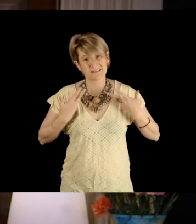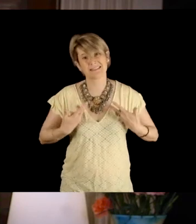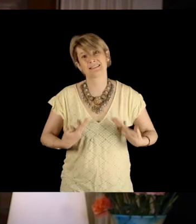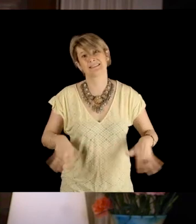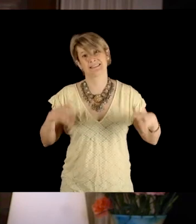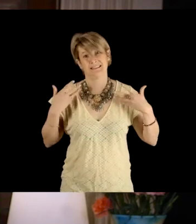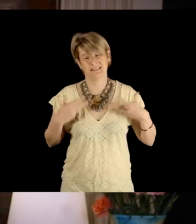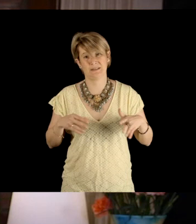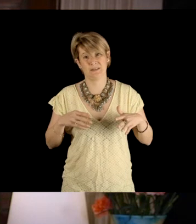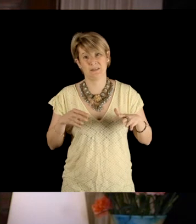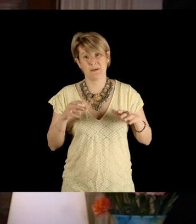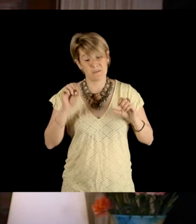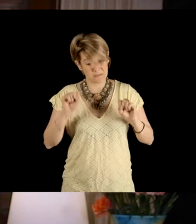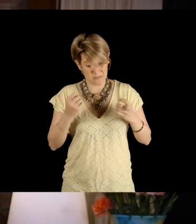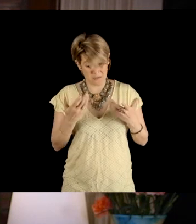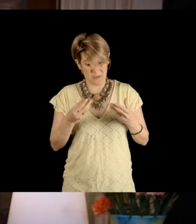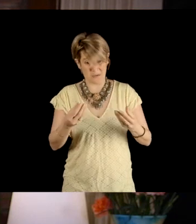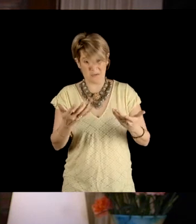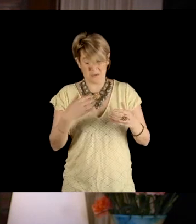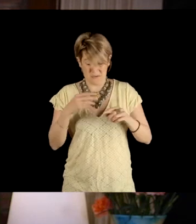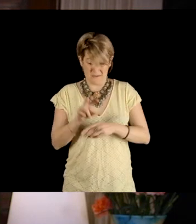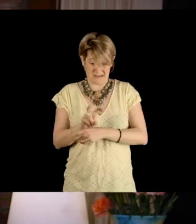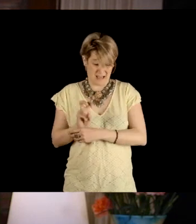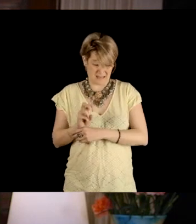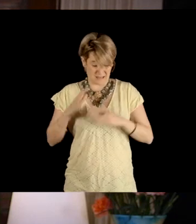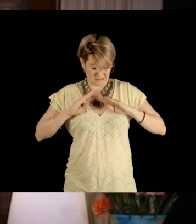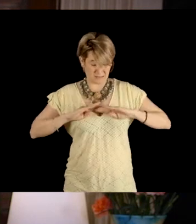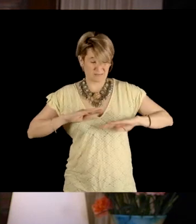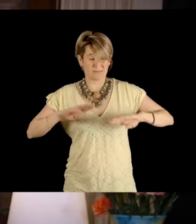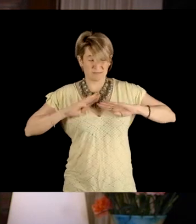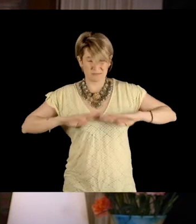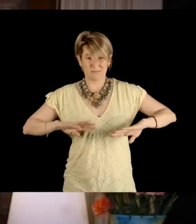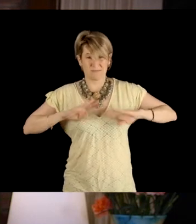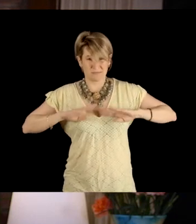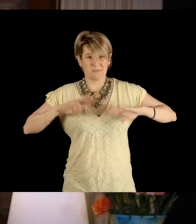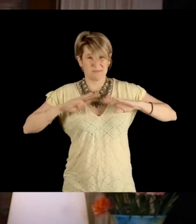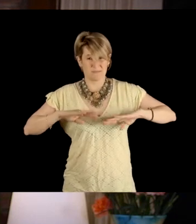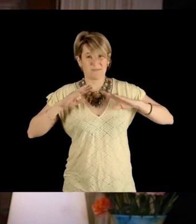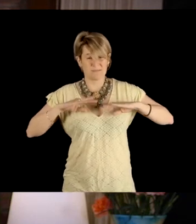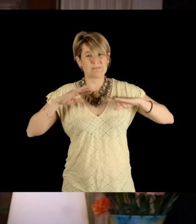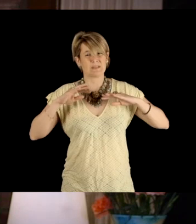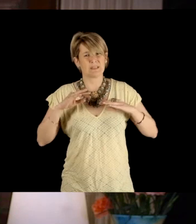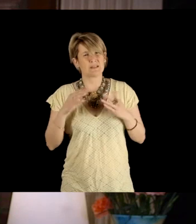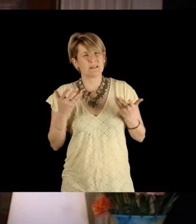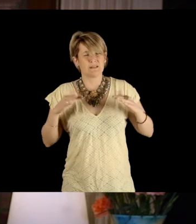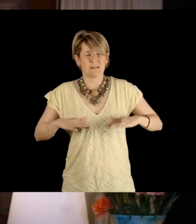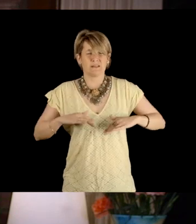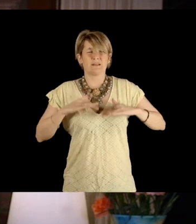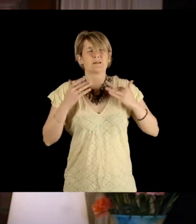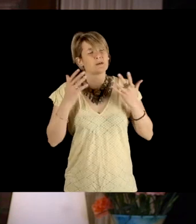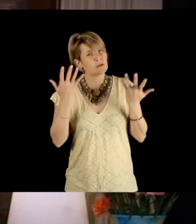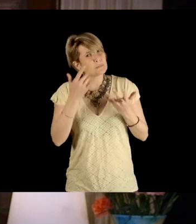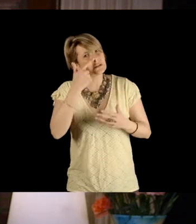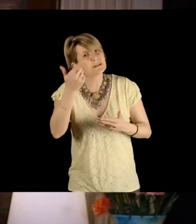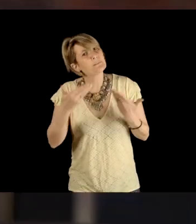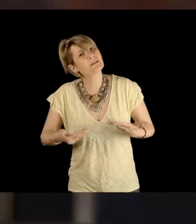Where was your attention during the meditation? How do you feel now? Any inspirations and ideas during